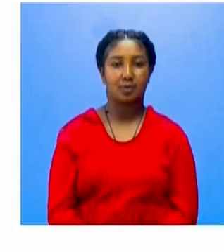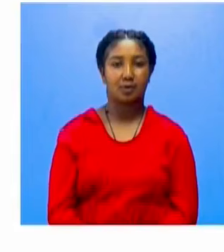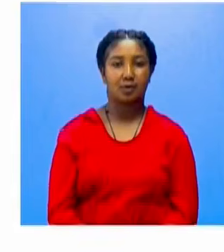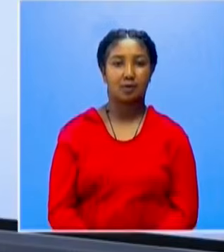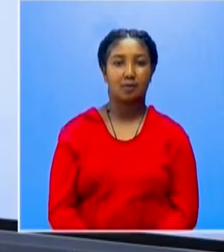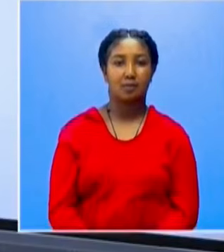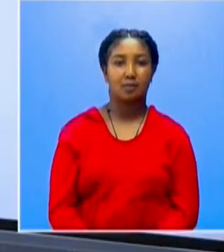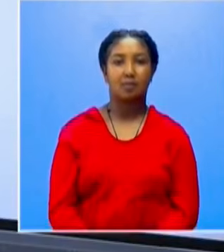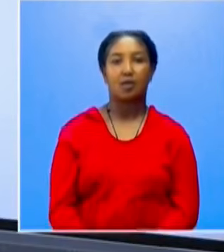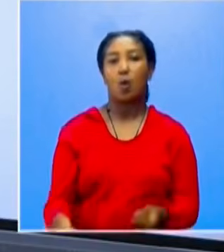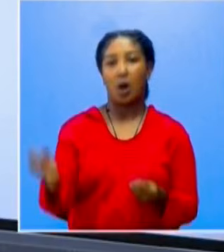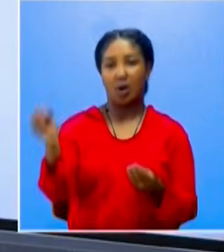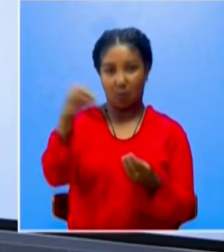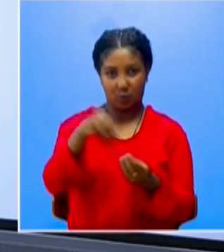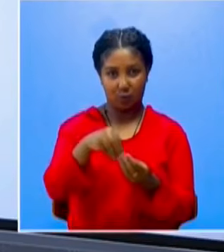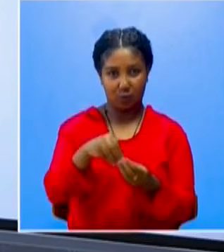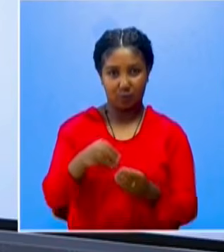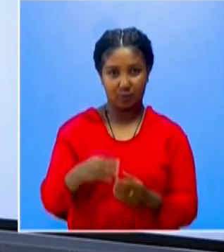One more.